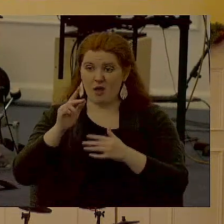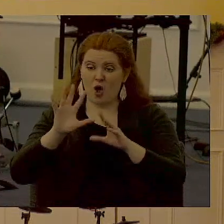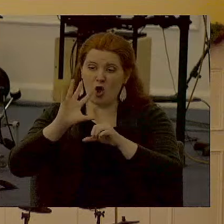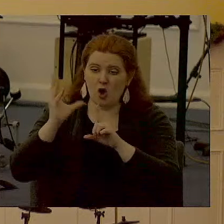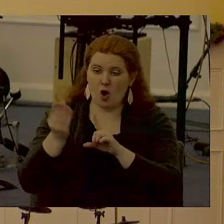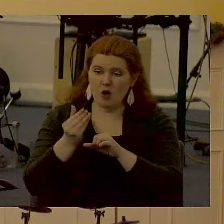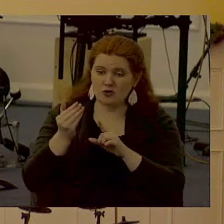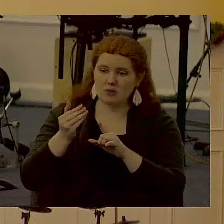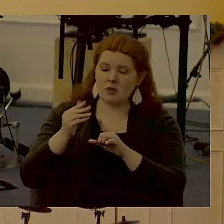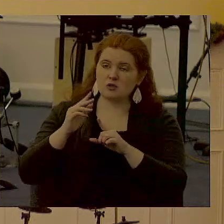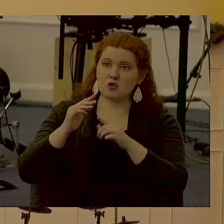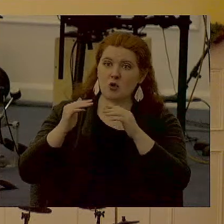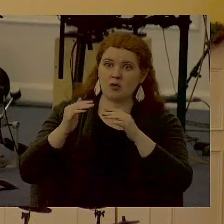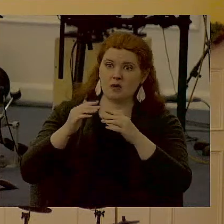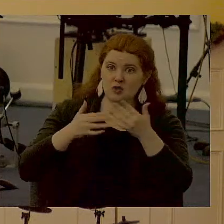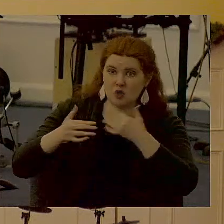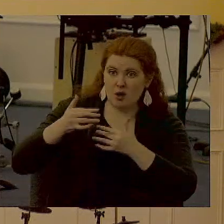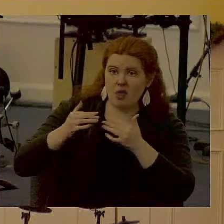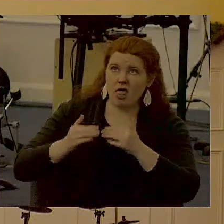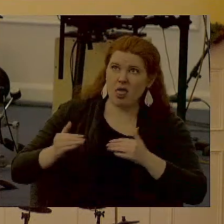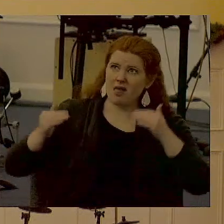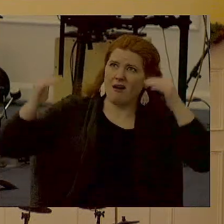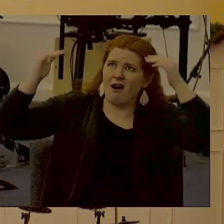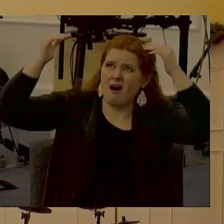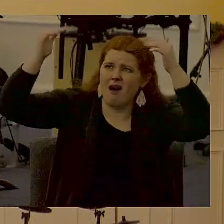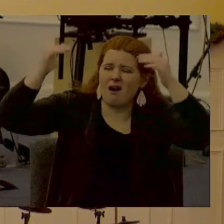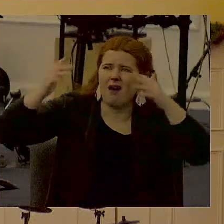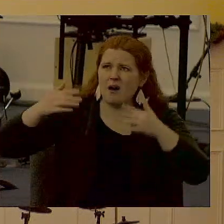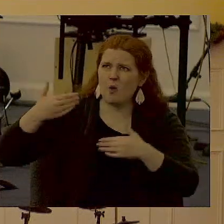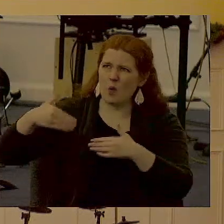culturally outside, these were